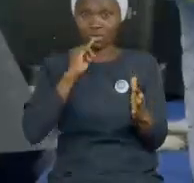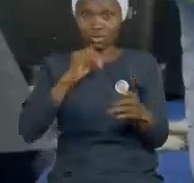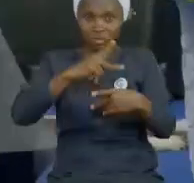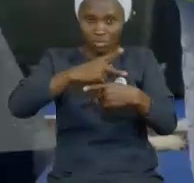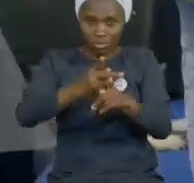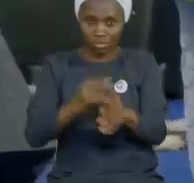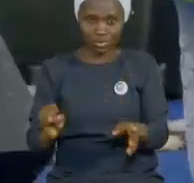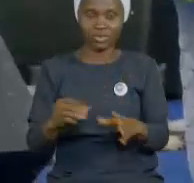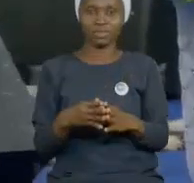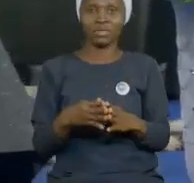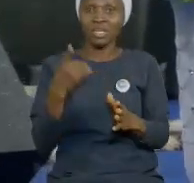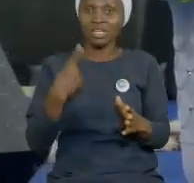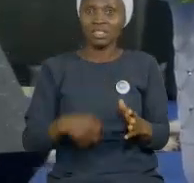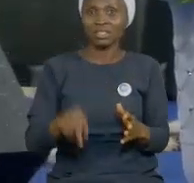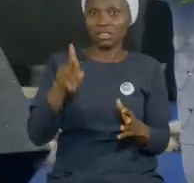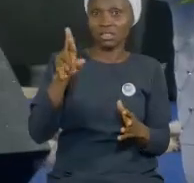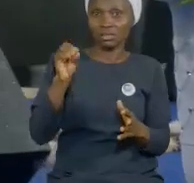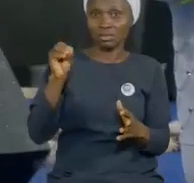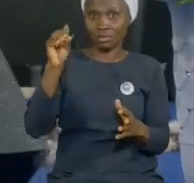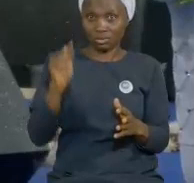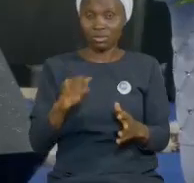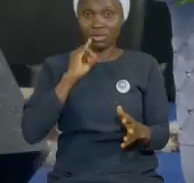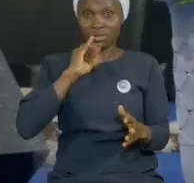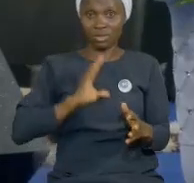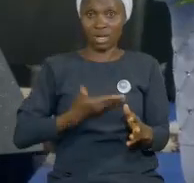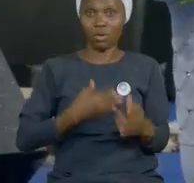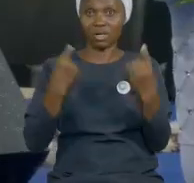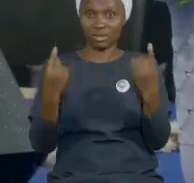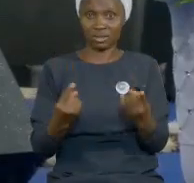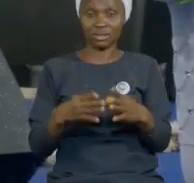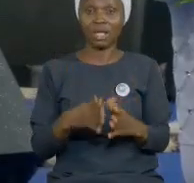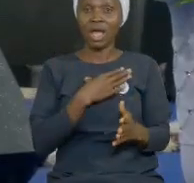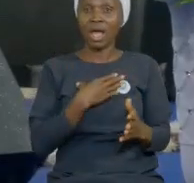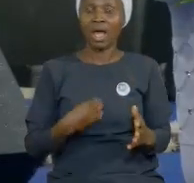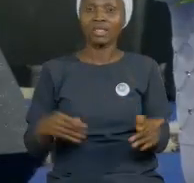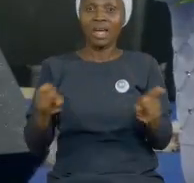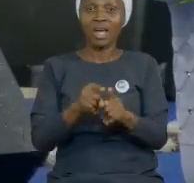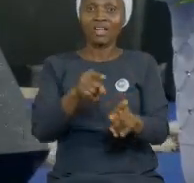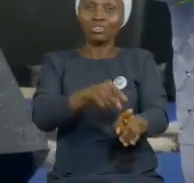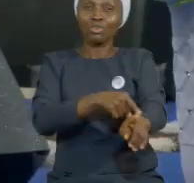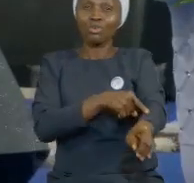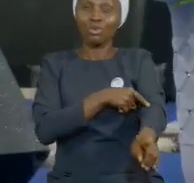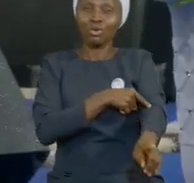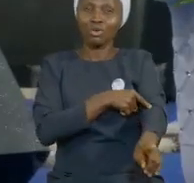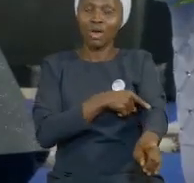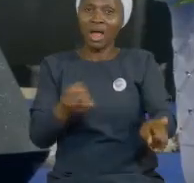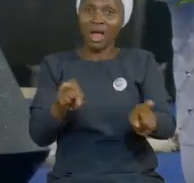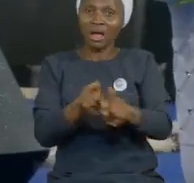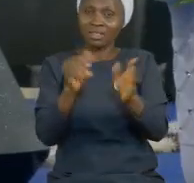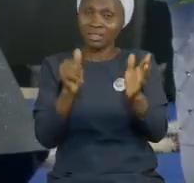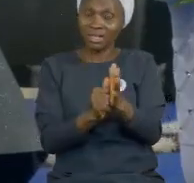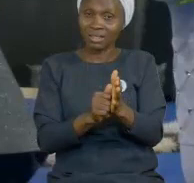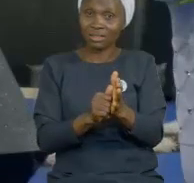The root is our sin. And as long as that root is in the